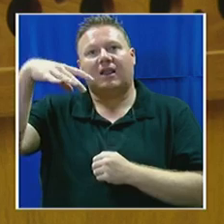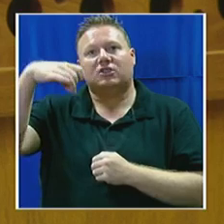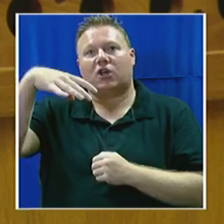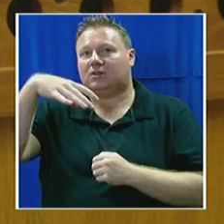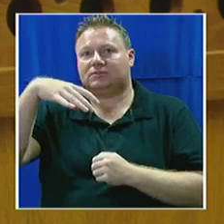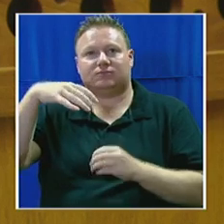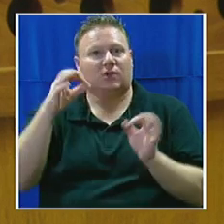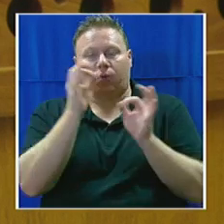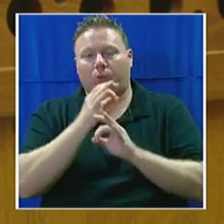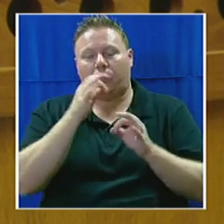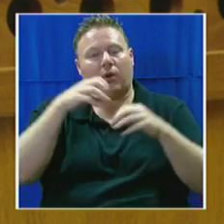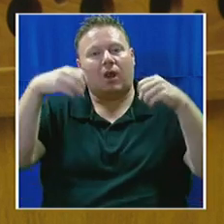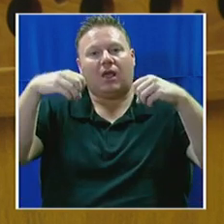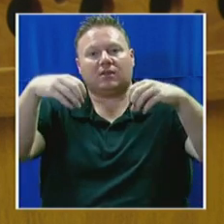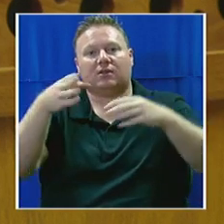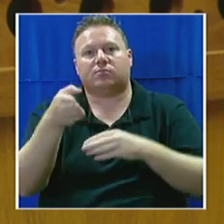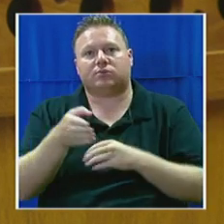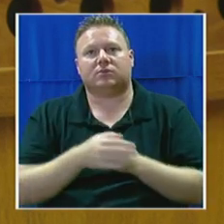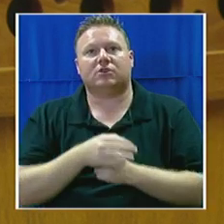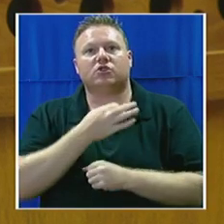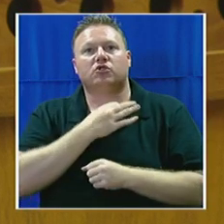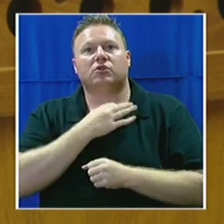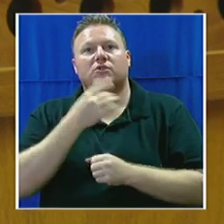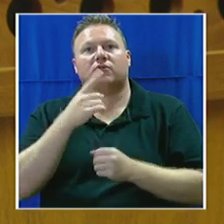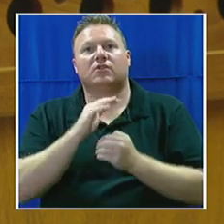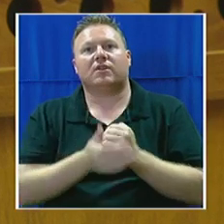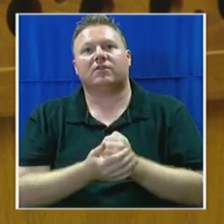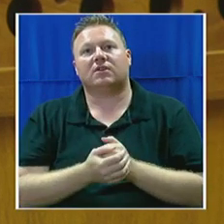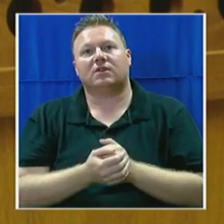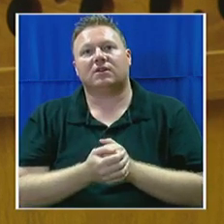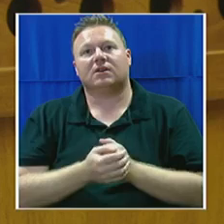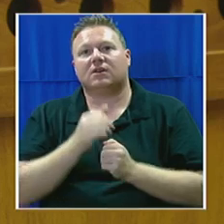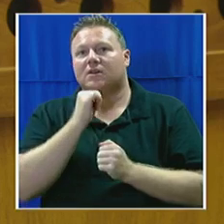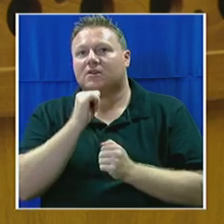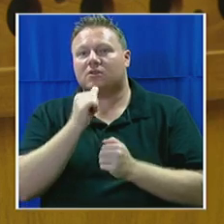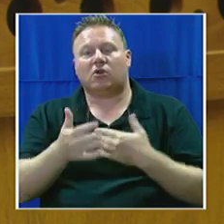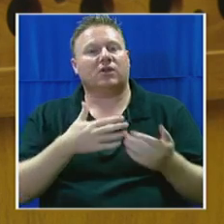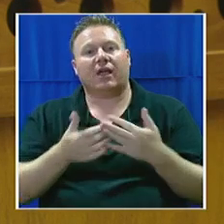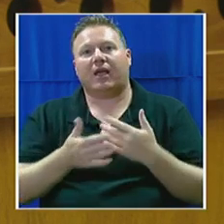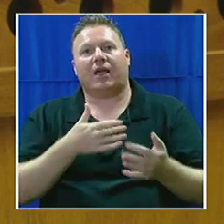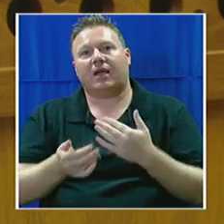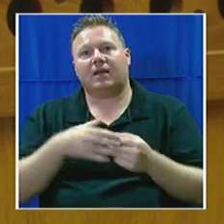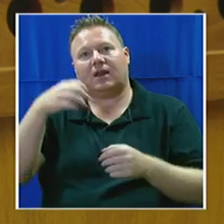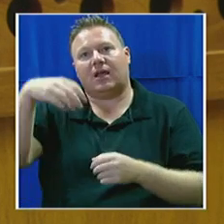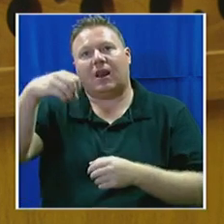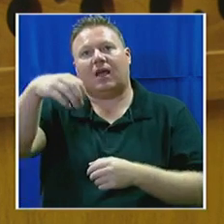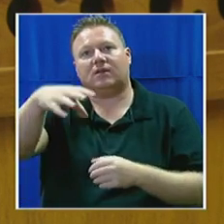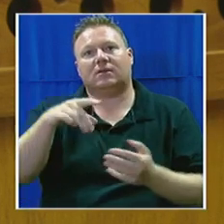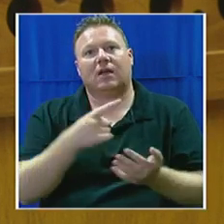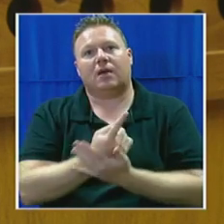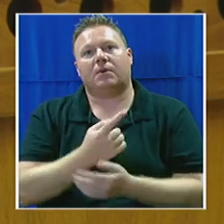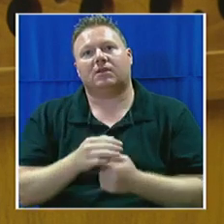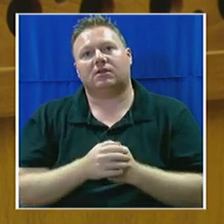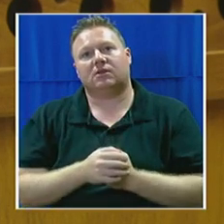lighting had been highlighted as a risk to safety, is not getting any lighting as